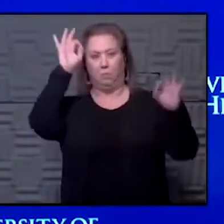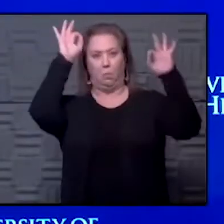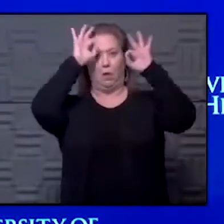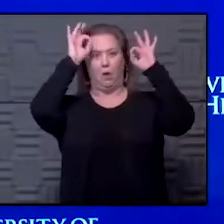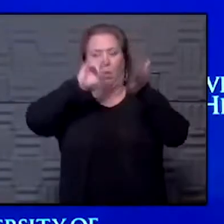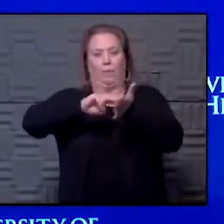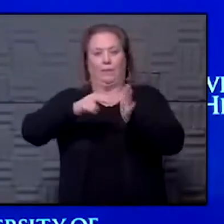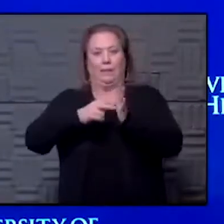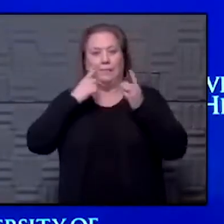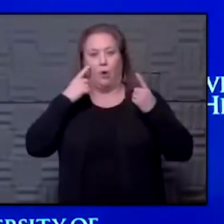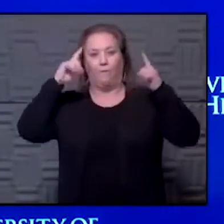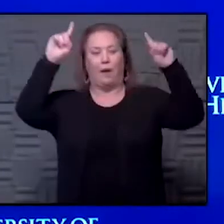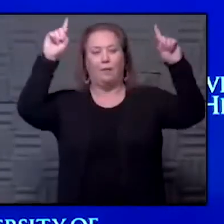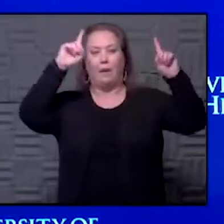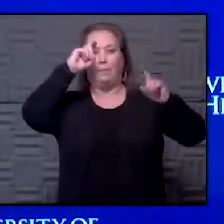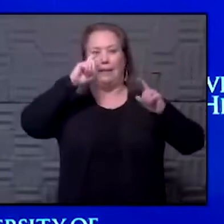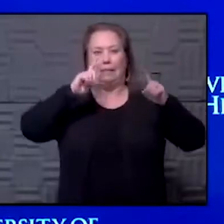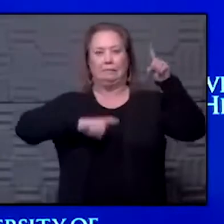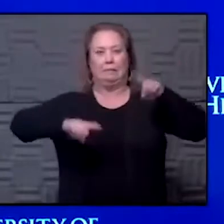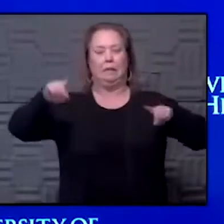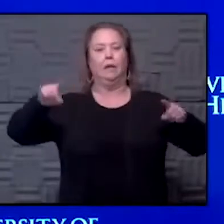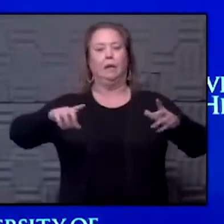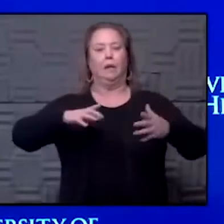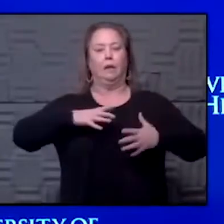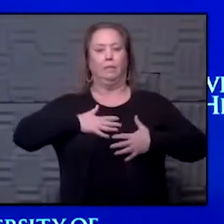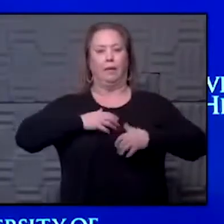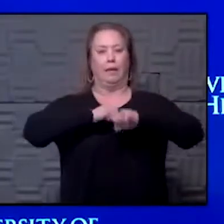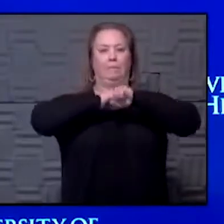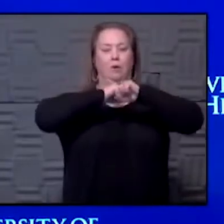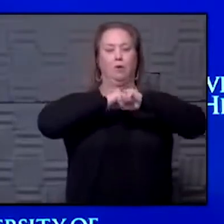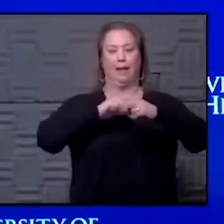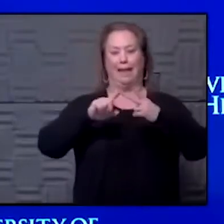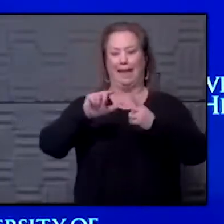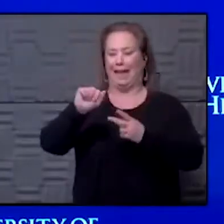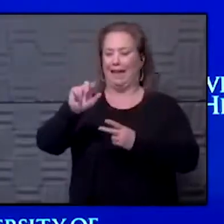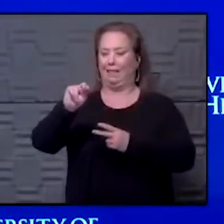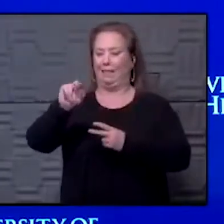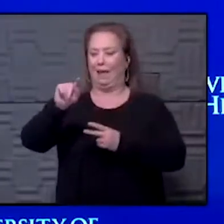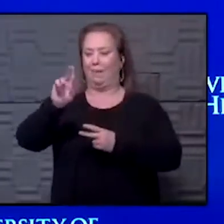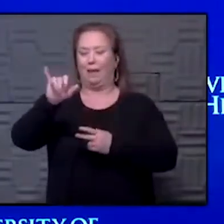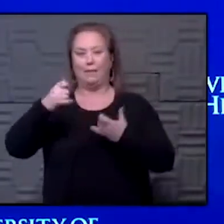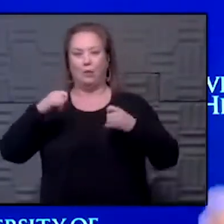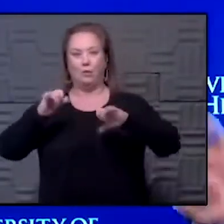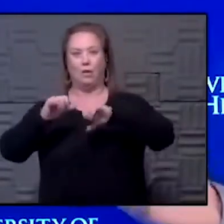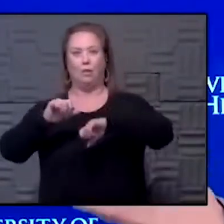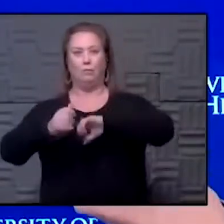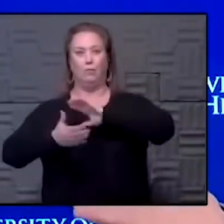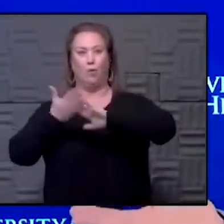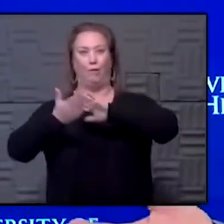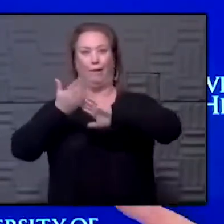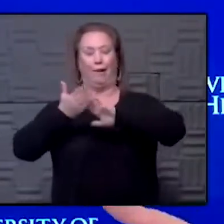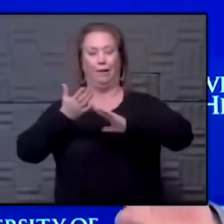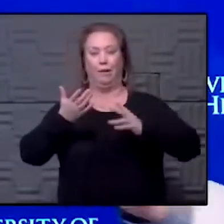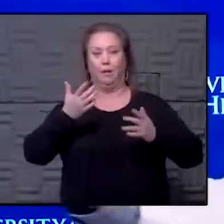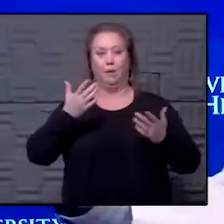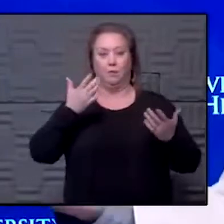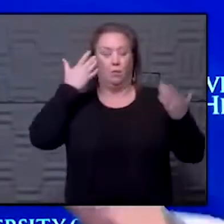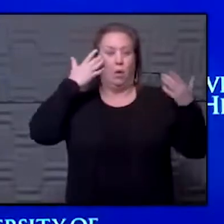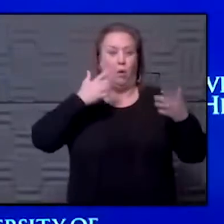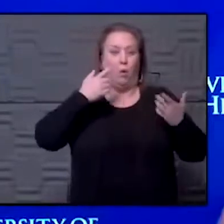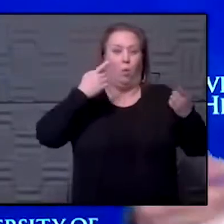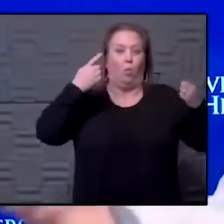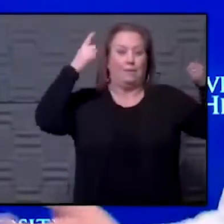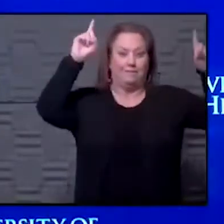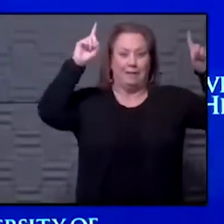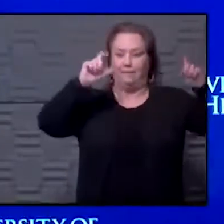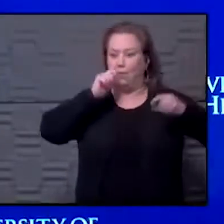this means for effectiveness because of all these different forms of immunity, and there's still antibodies that did work. So we don't know if it's effective or not effective, right? And I